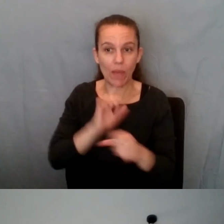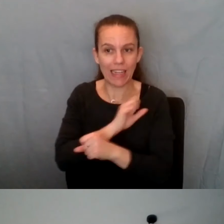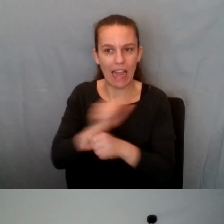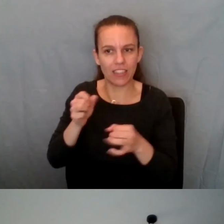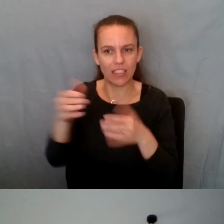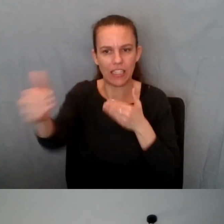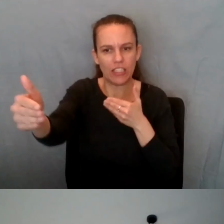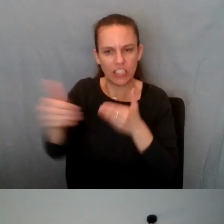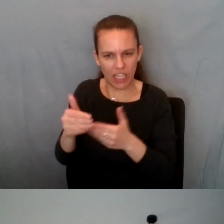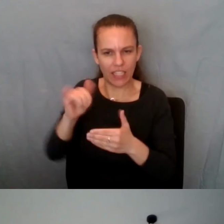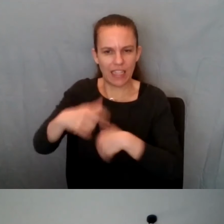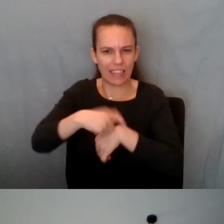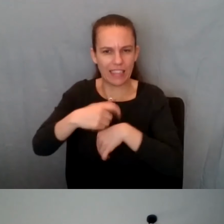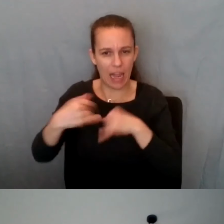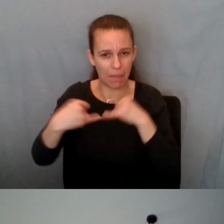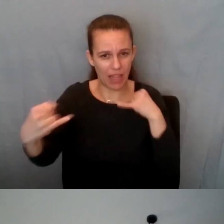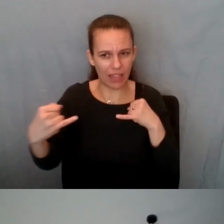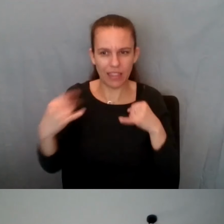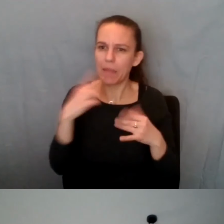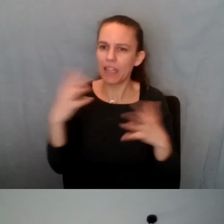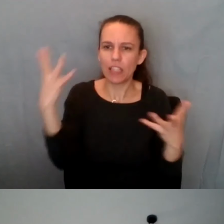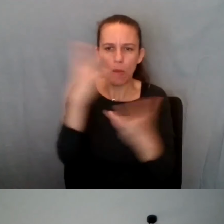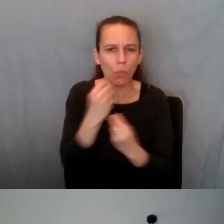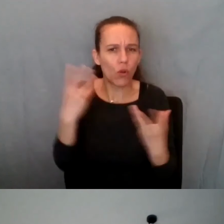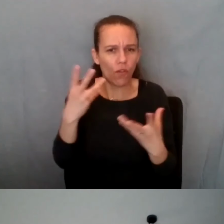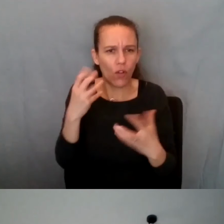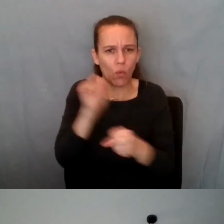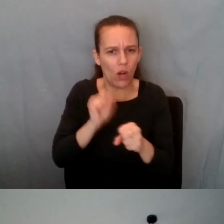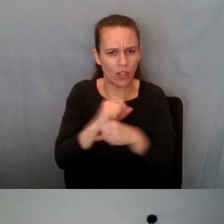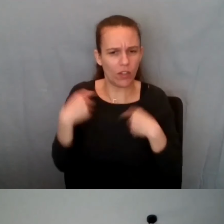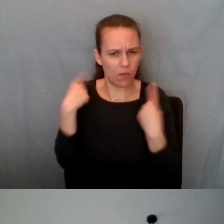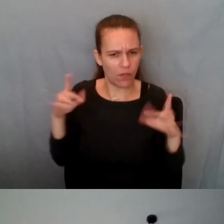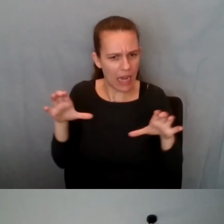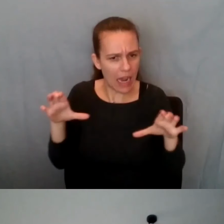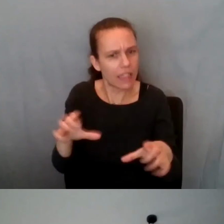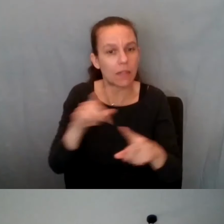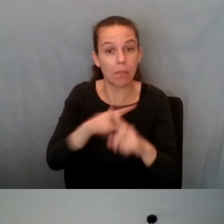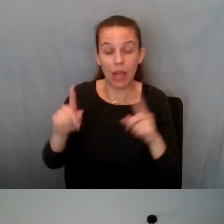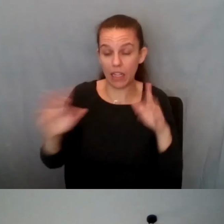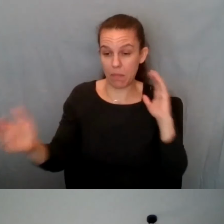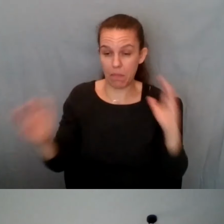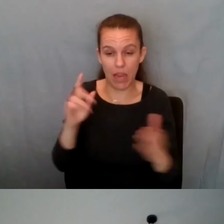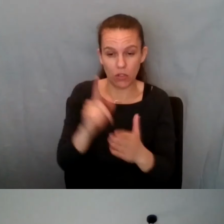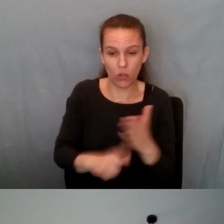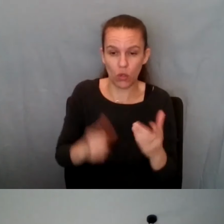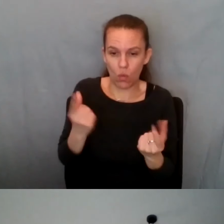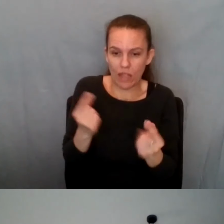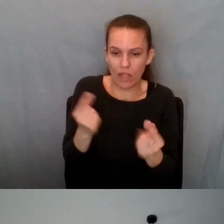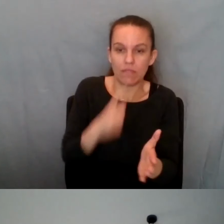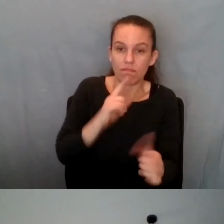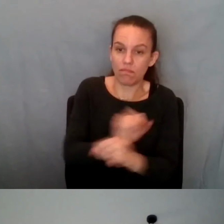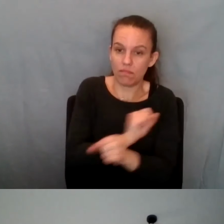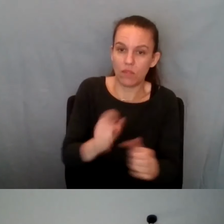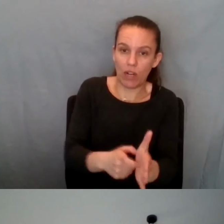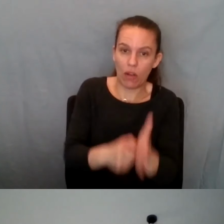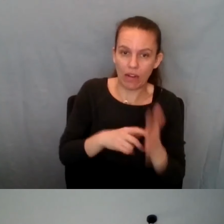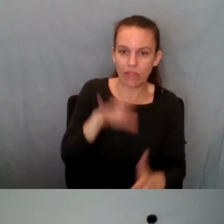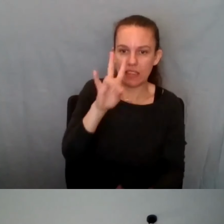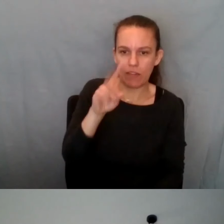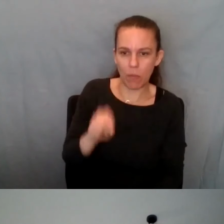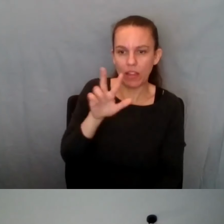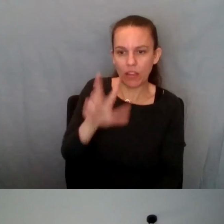such a beautiful effort that you all have, but still compared to what is required with 7.3 billion people